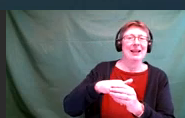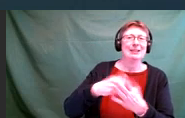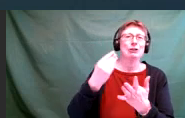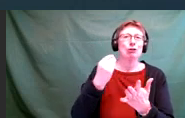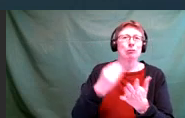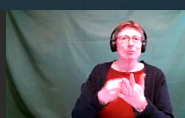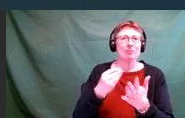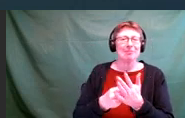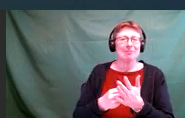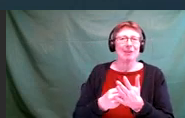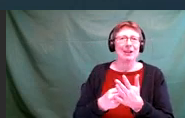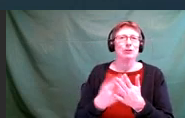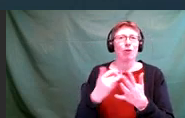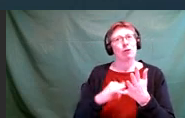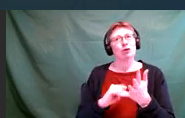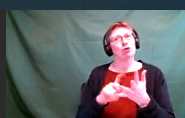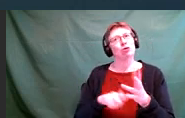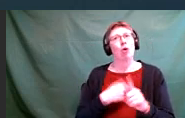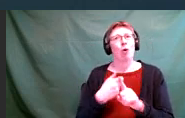currency.